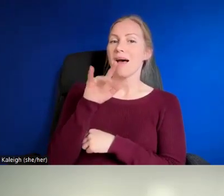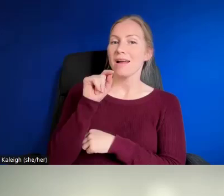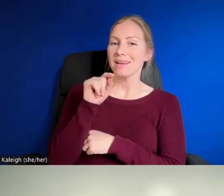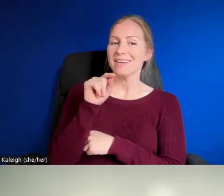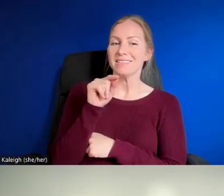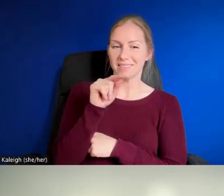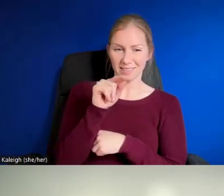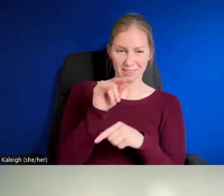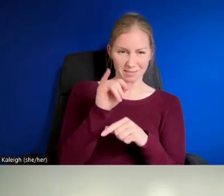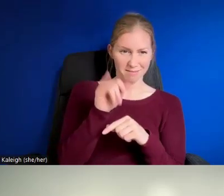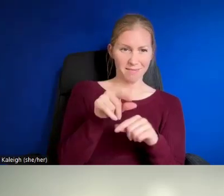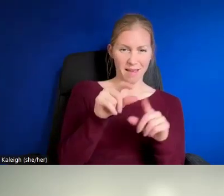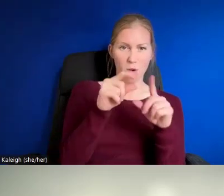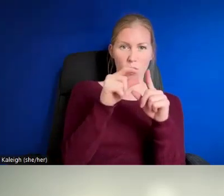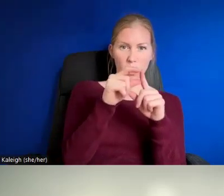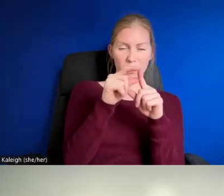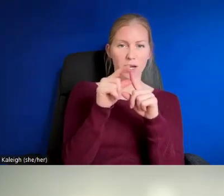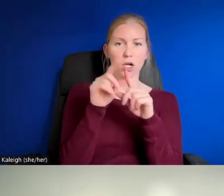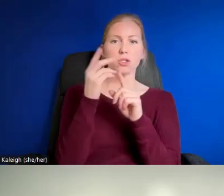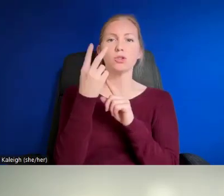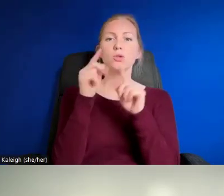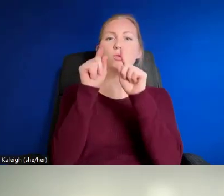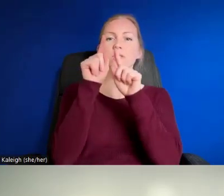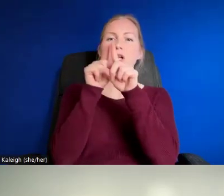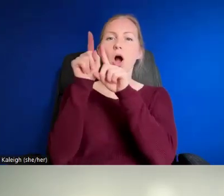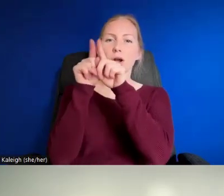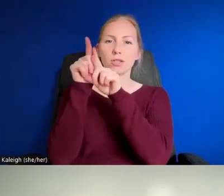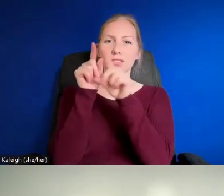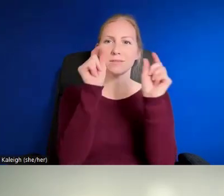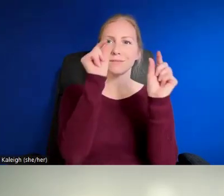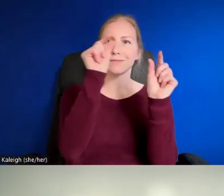slide because there are certain